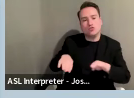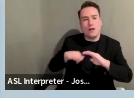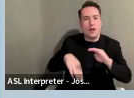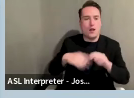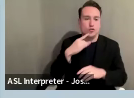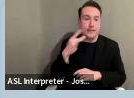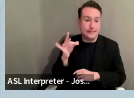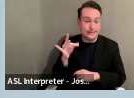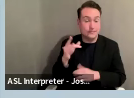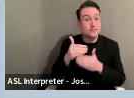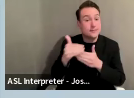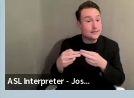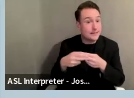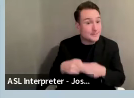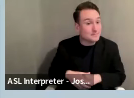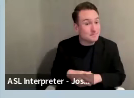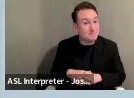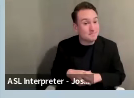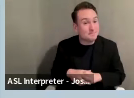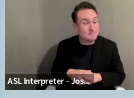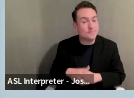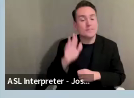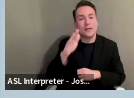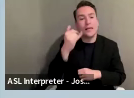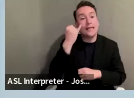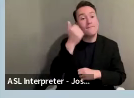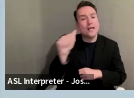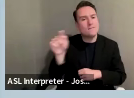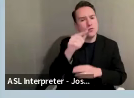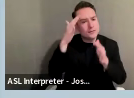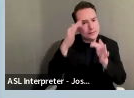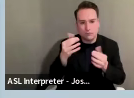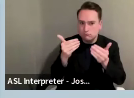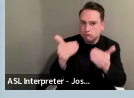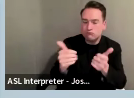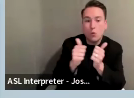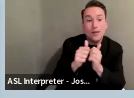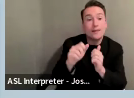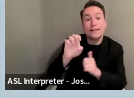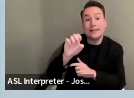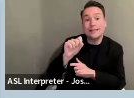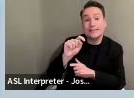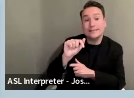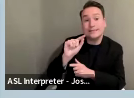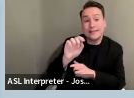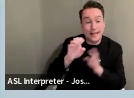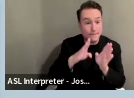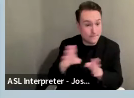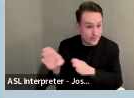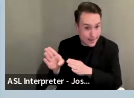Next slide, please. So if any of you decide to proceed with estate planning, you